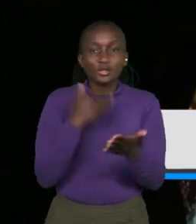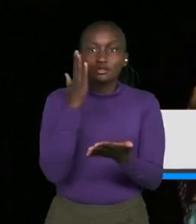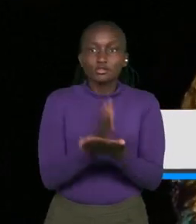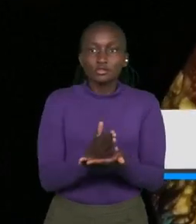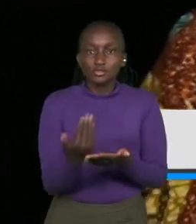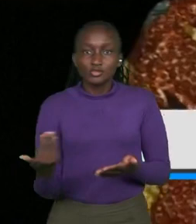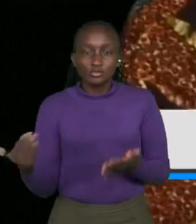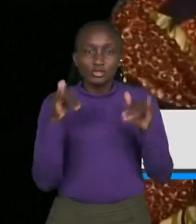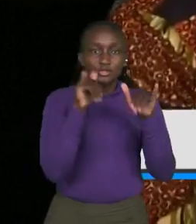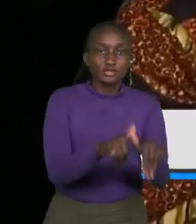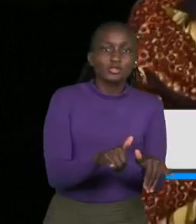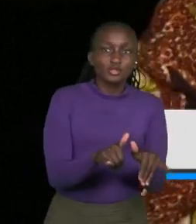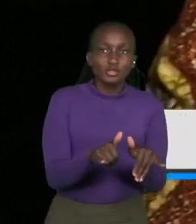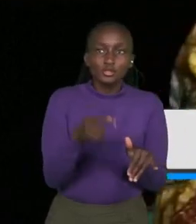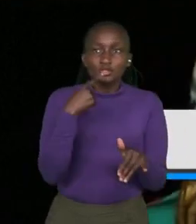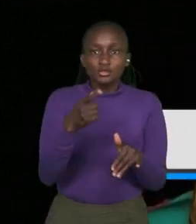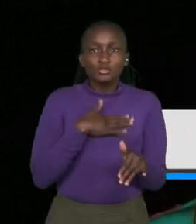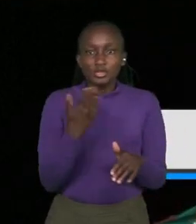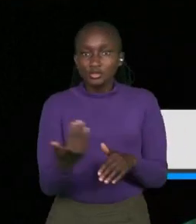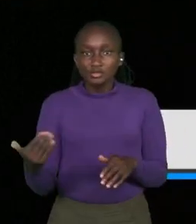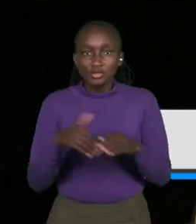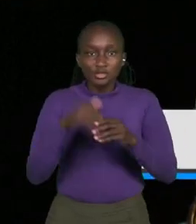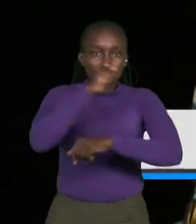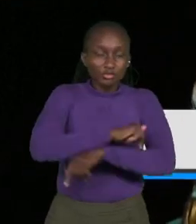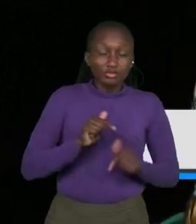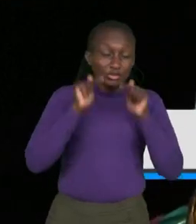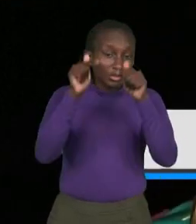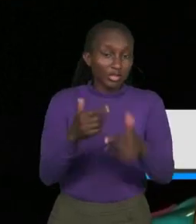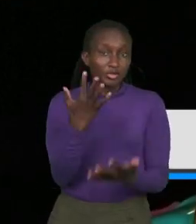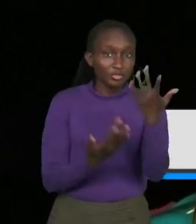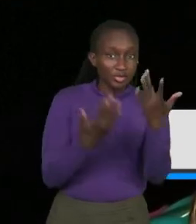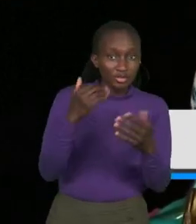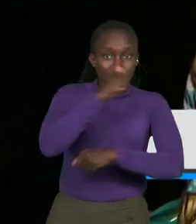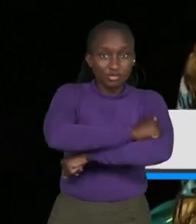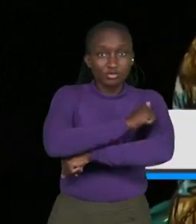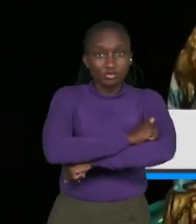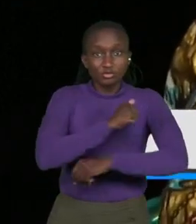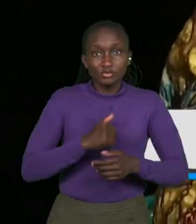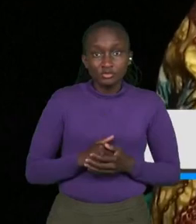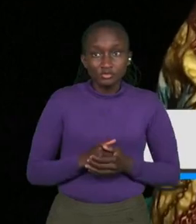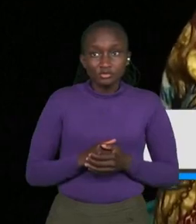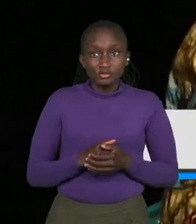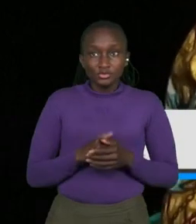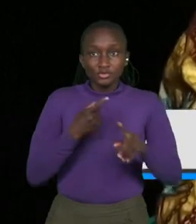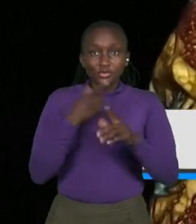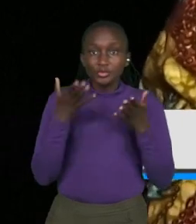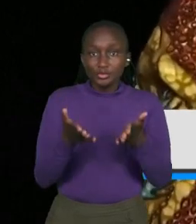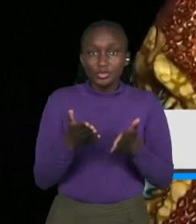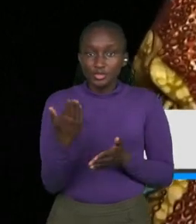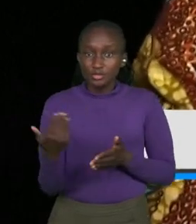kids, they are staying. Even they told my kids by the school that they are coming to burn them by the school. But from there, my